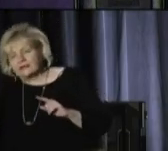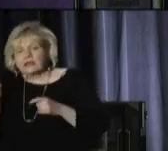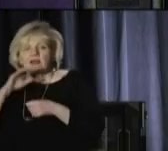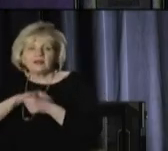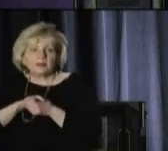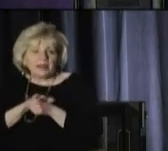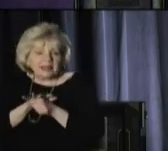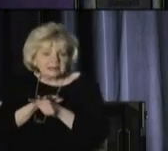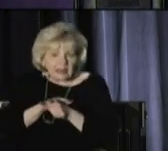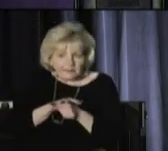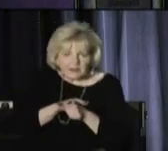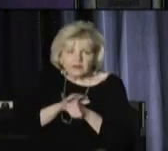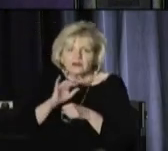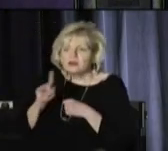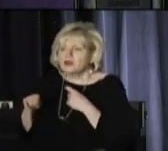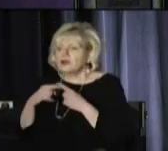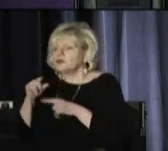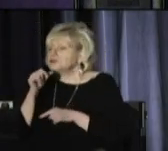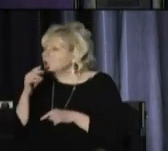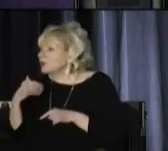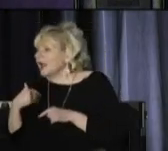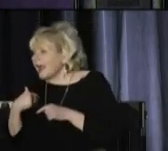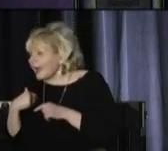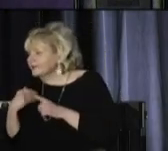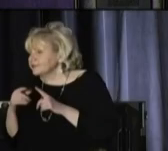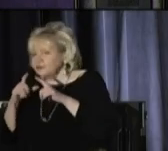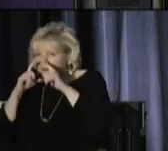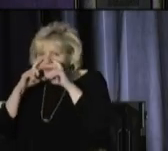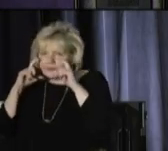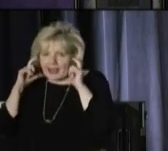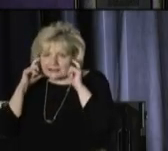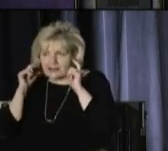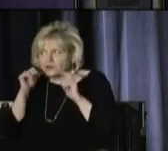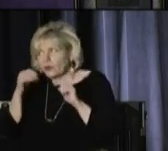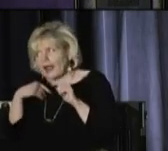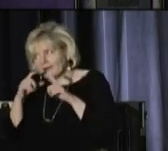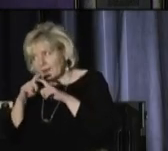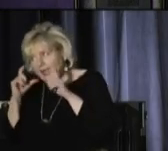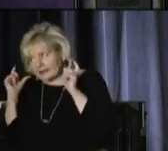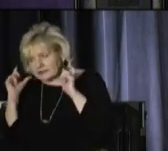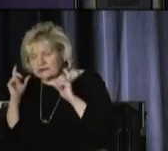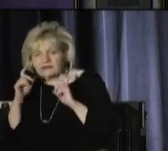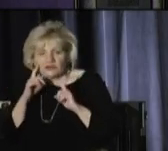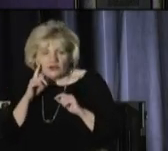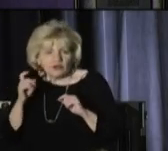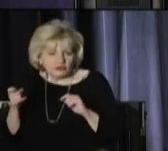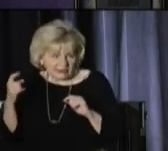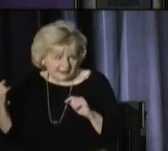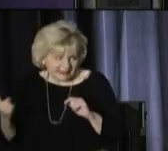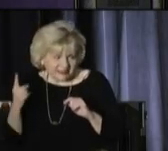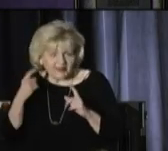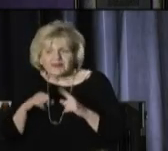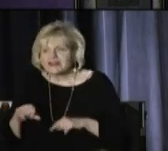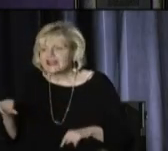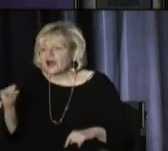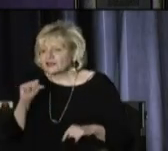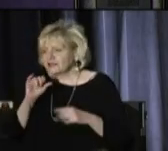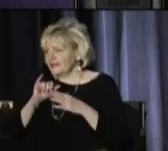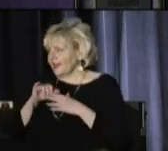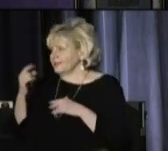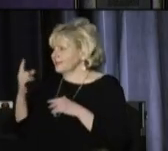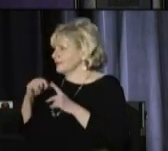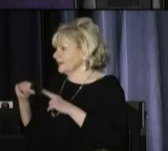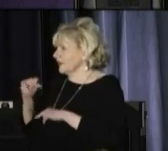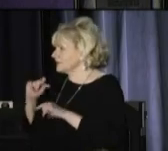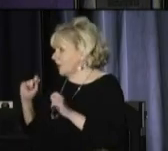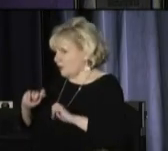you know, when you don't have the, oh my God, I don't have on a mask dream, sometimes there's something else, and that something else, I'll